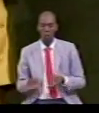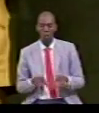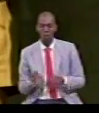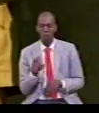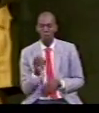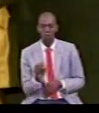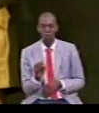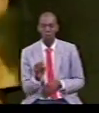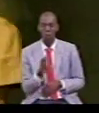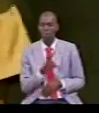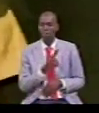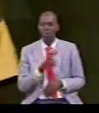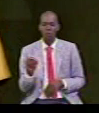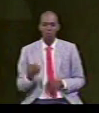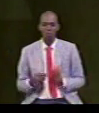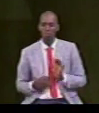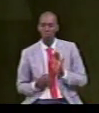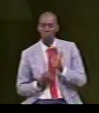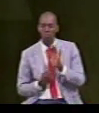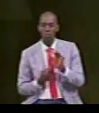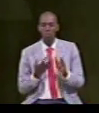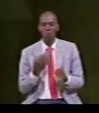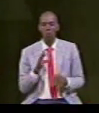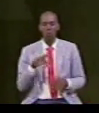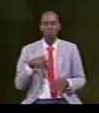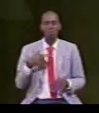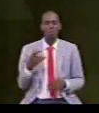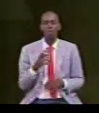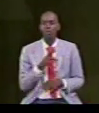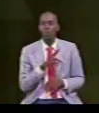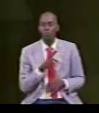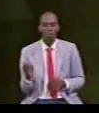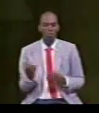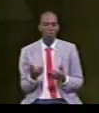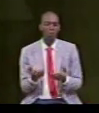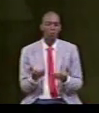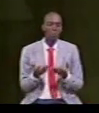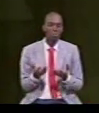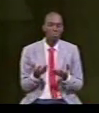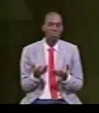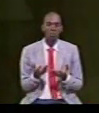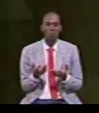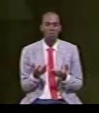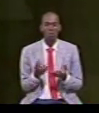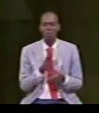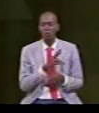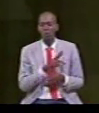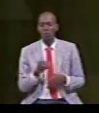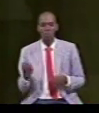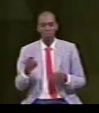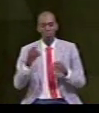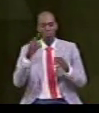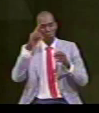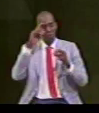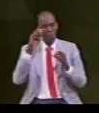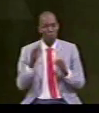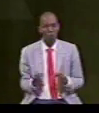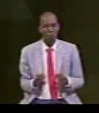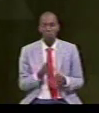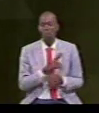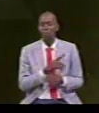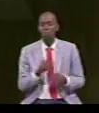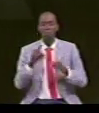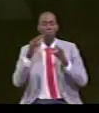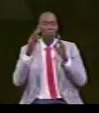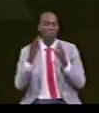no expression, no desire, no determination, no